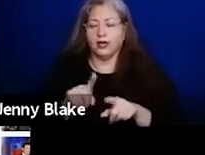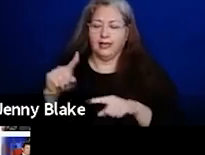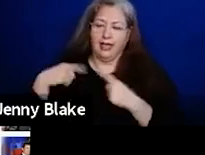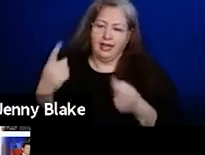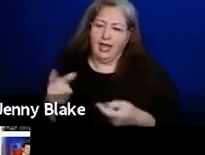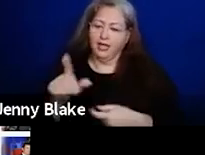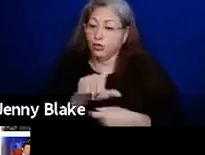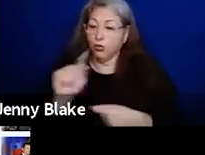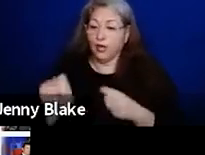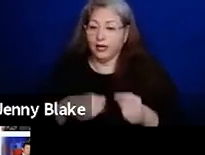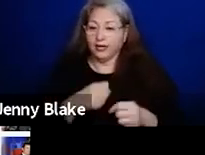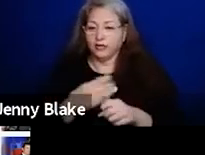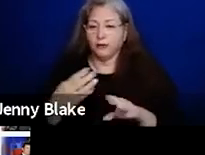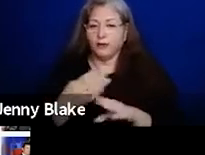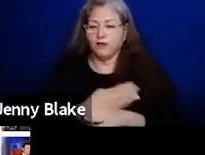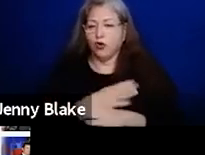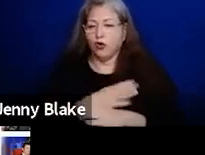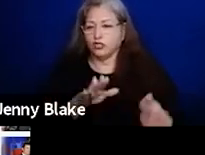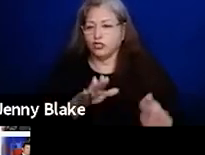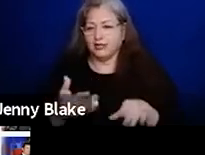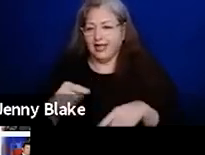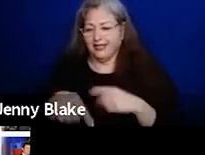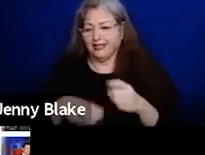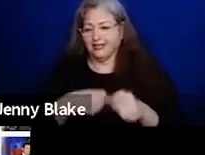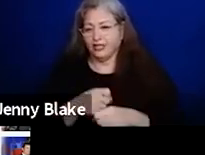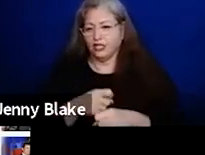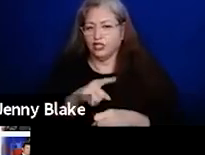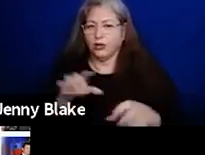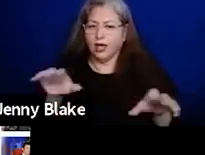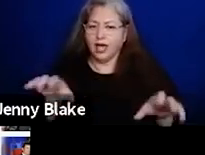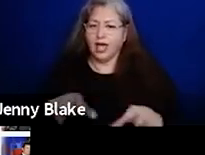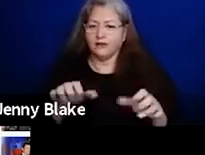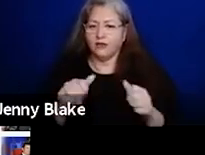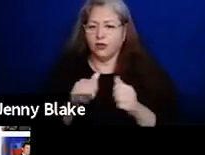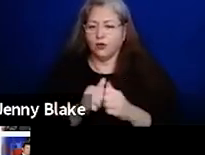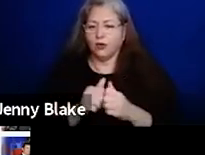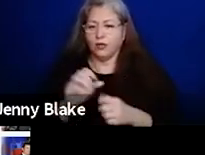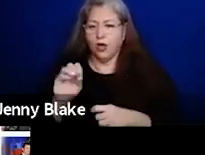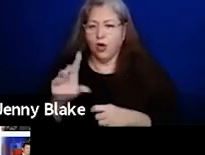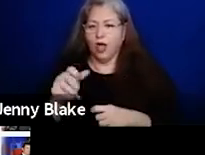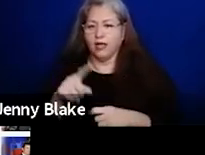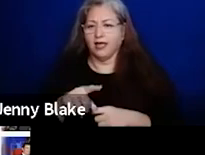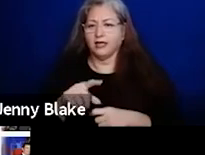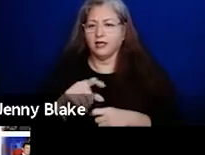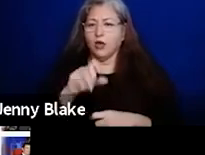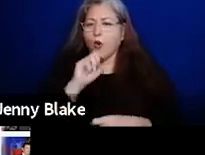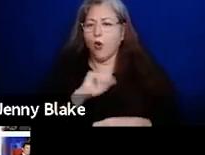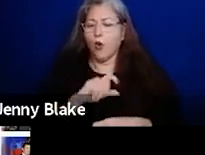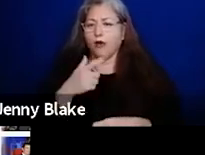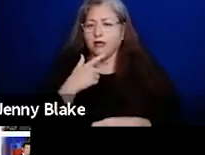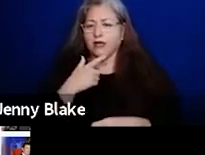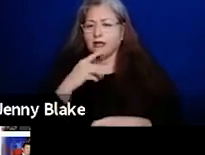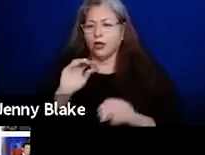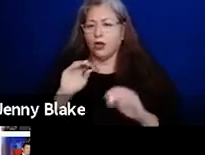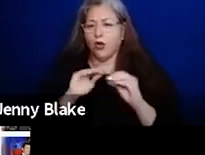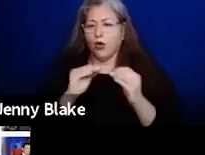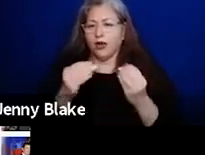years, before she died this year, she was active in OLOC, which is Old Lesbian